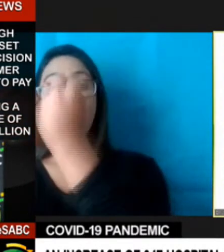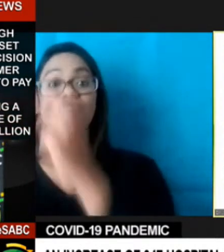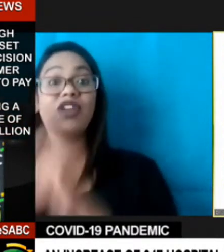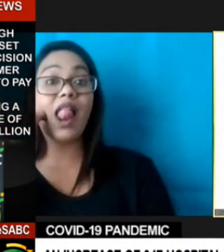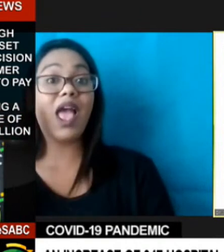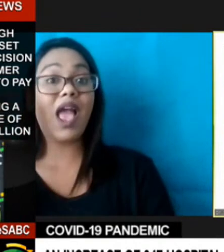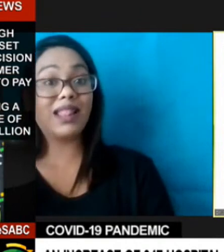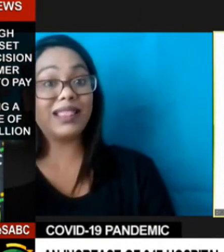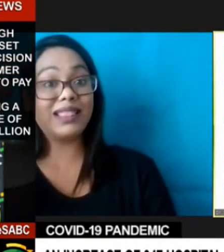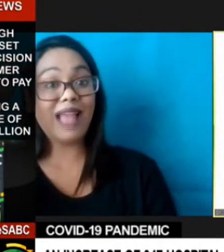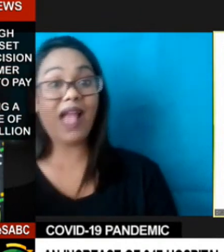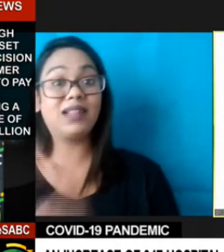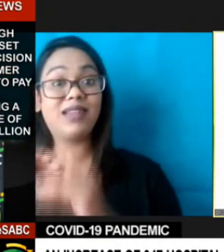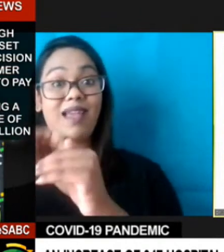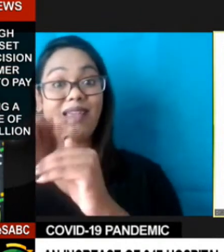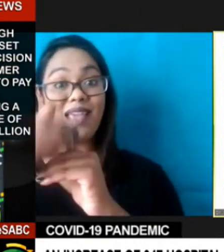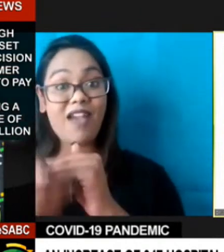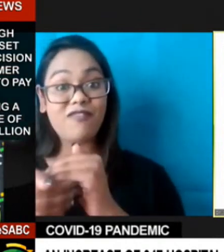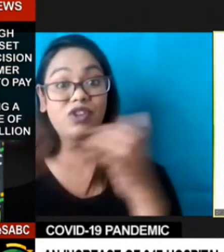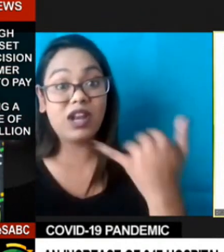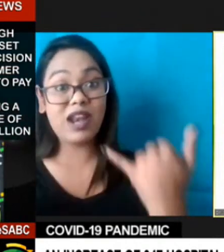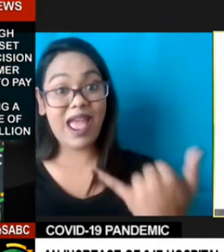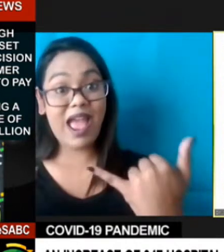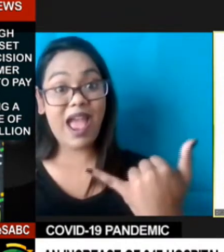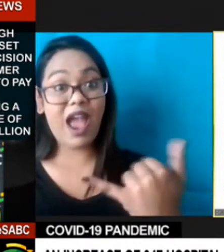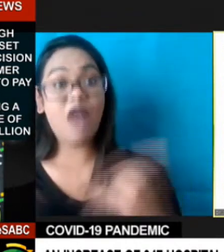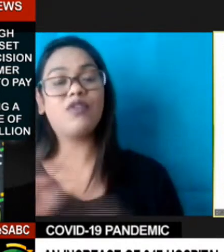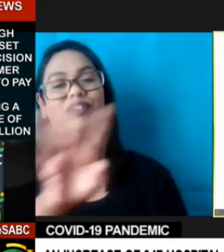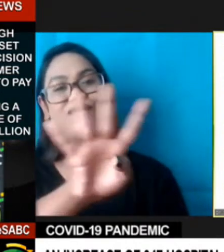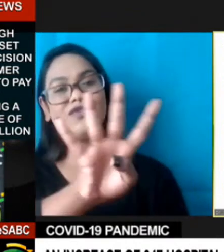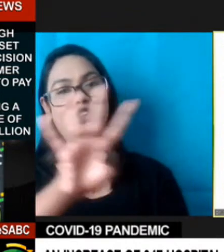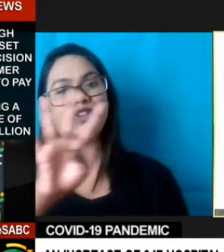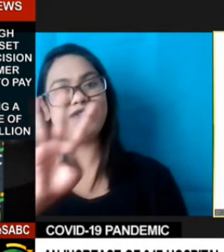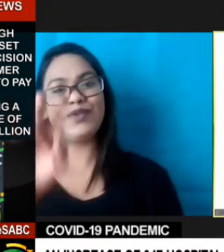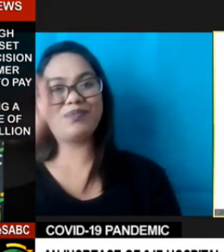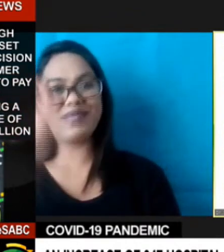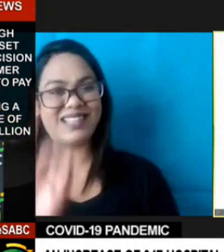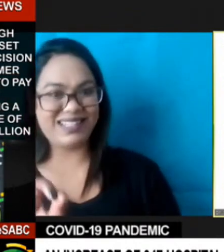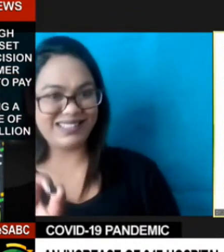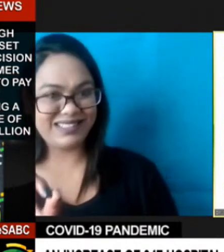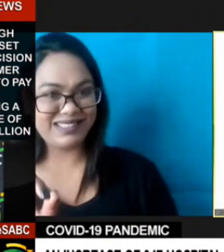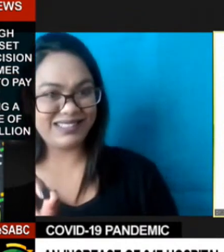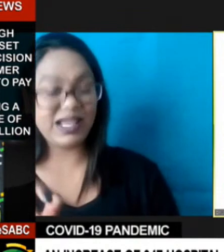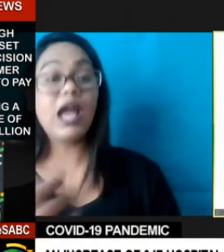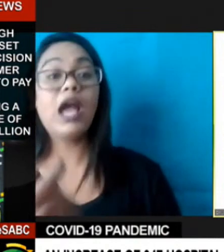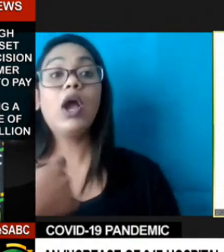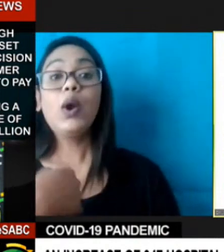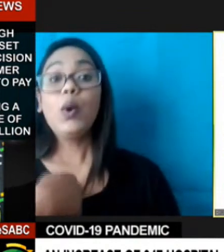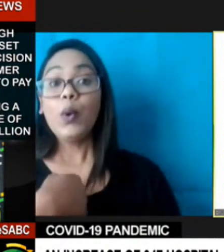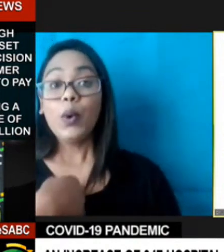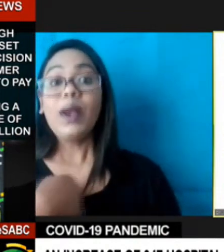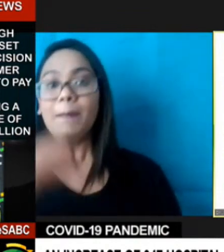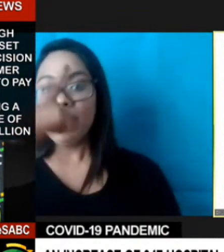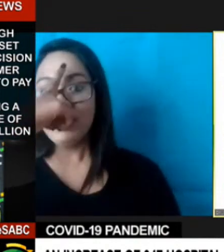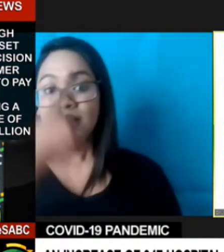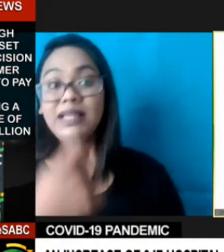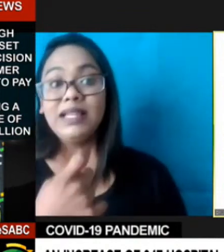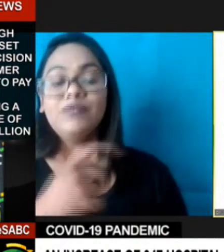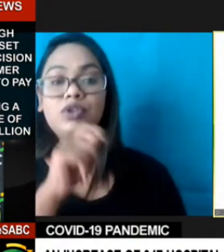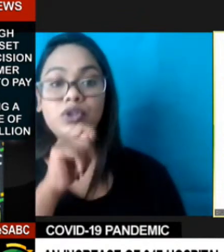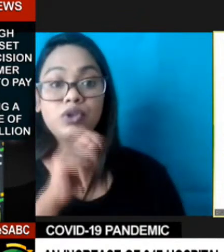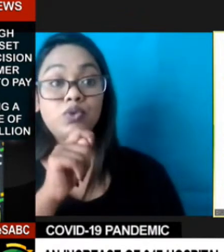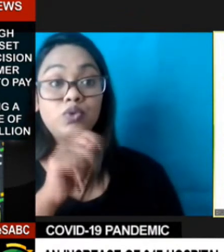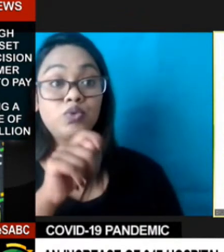we have reached over the last few days, at 44%. So we believe that it might not necessarily just be